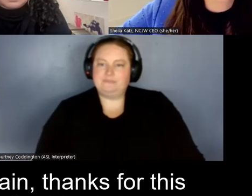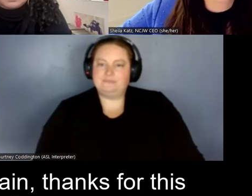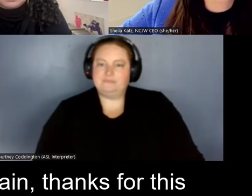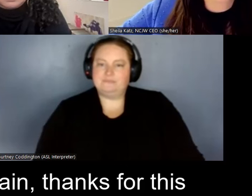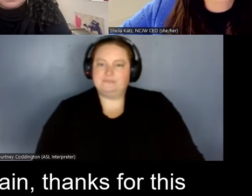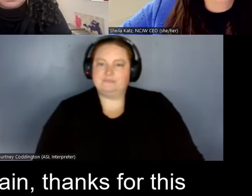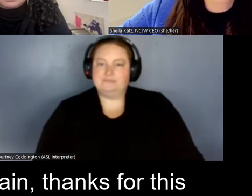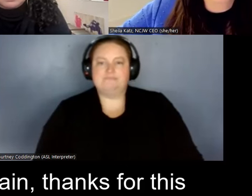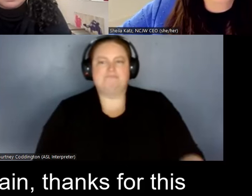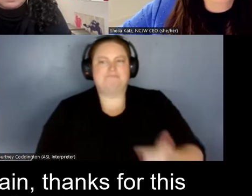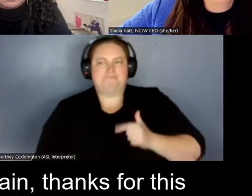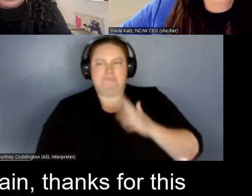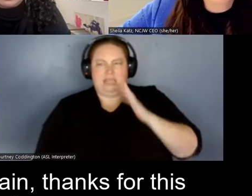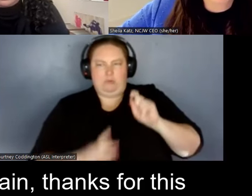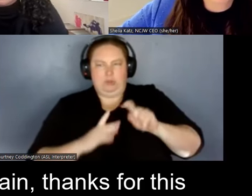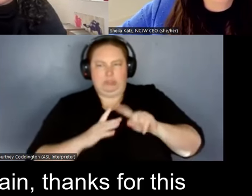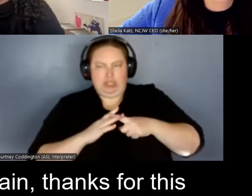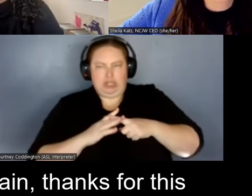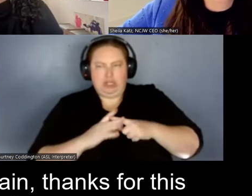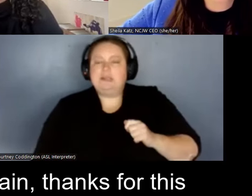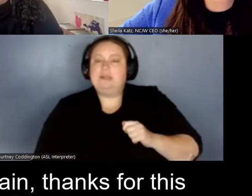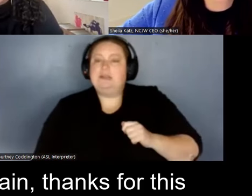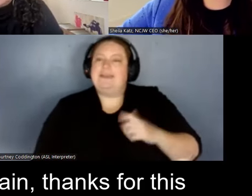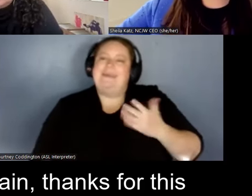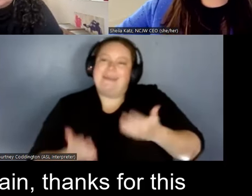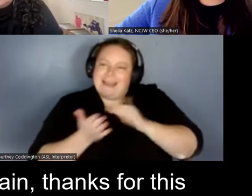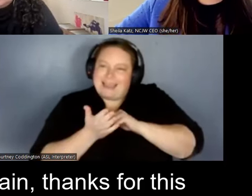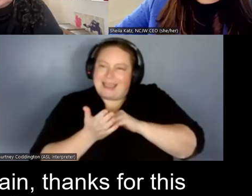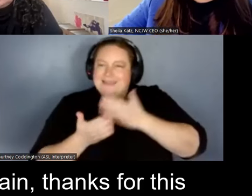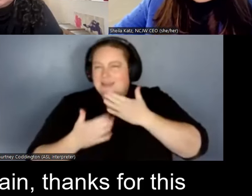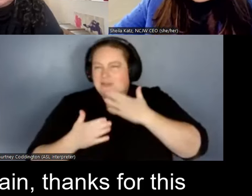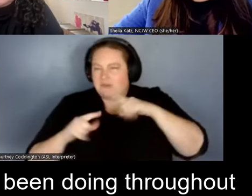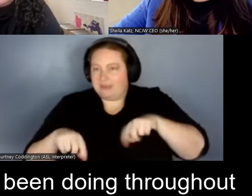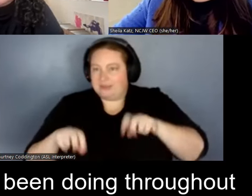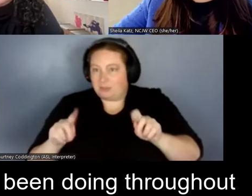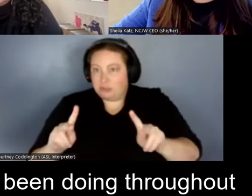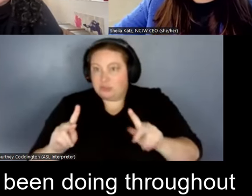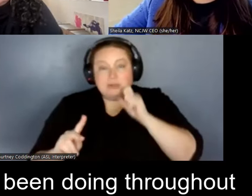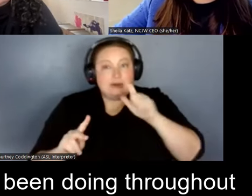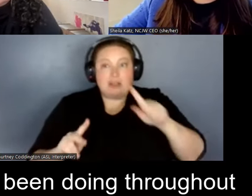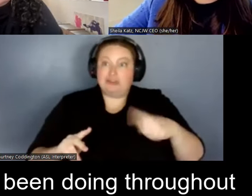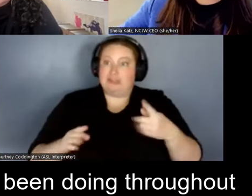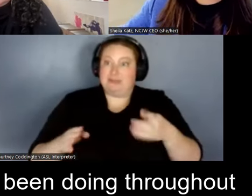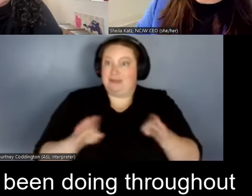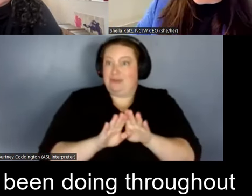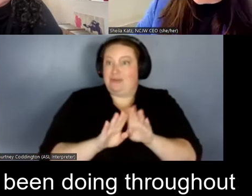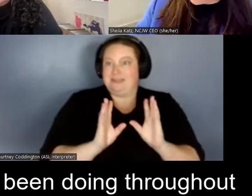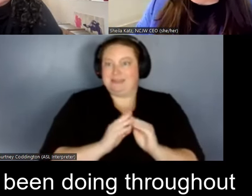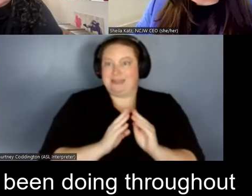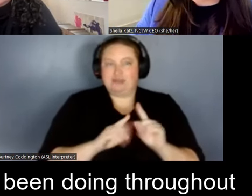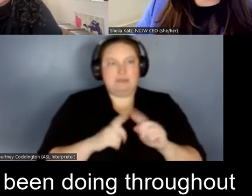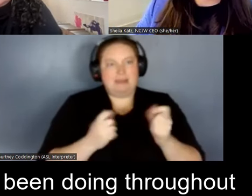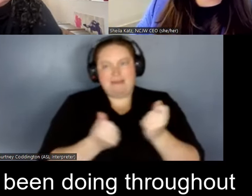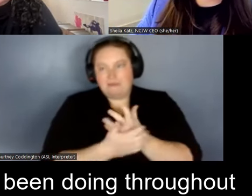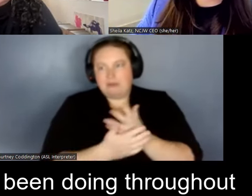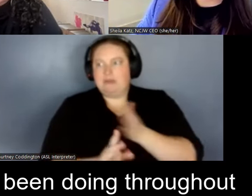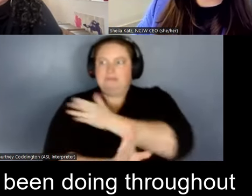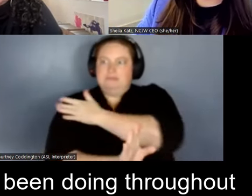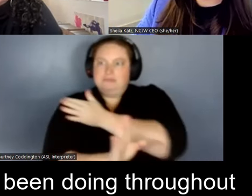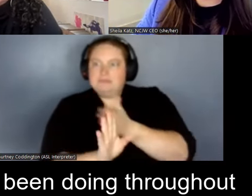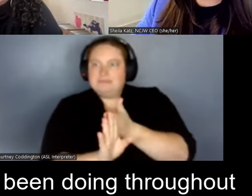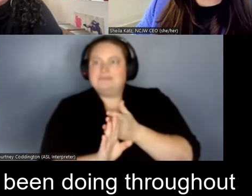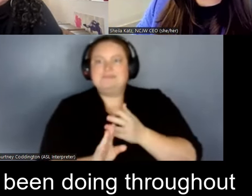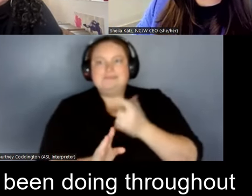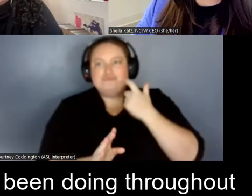Sure, I will start. Once again, thanks for this opportunity, not just this closing session, but what you've been doing throughout the last few